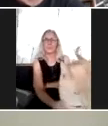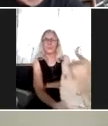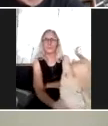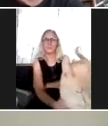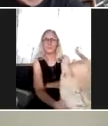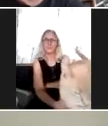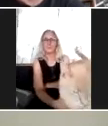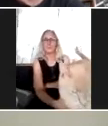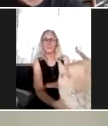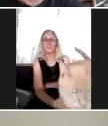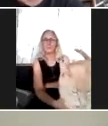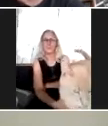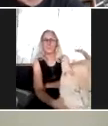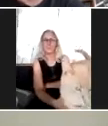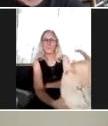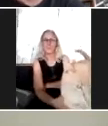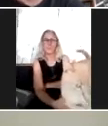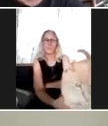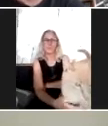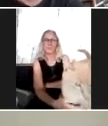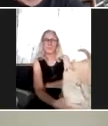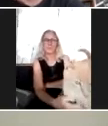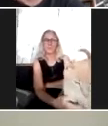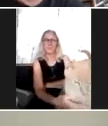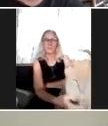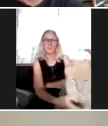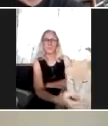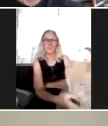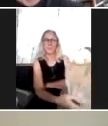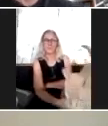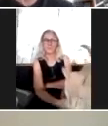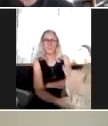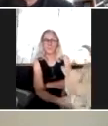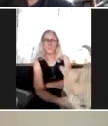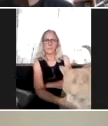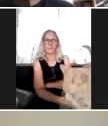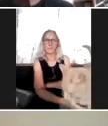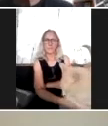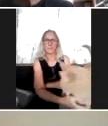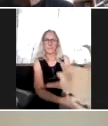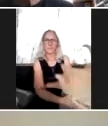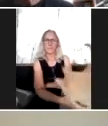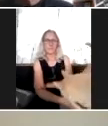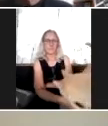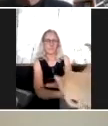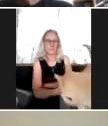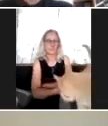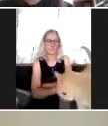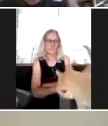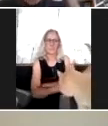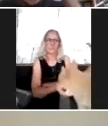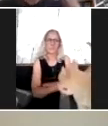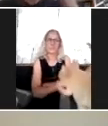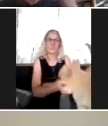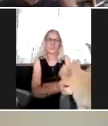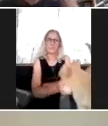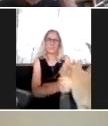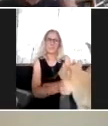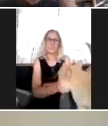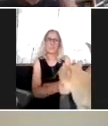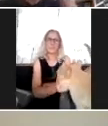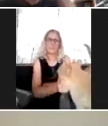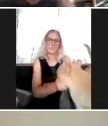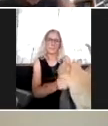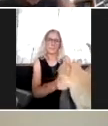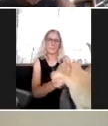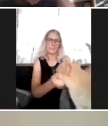the full mind and manifestation of Christ and his creativity on this